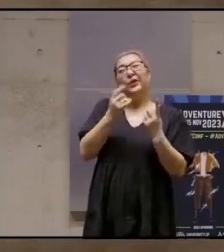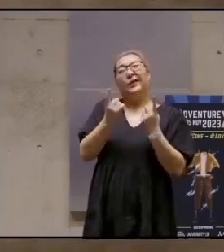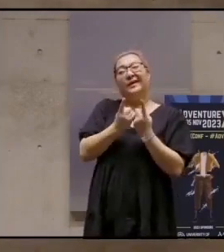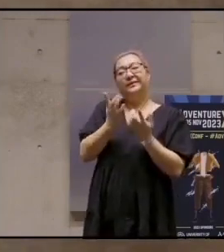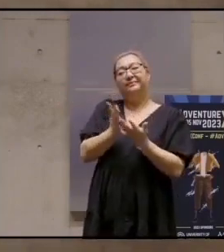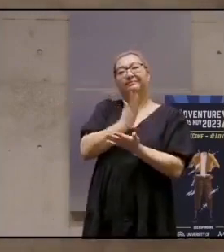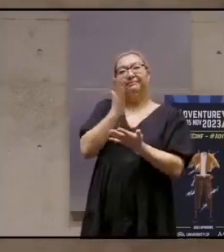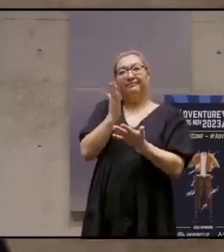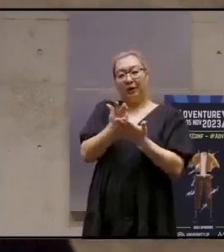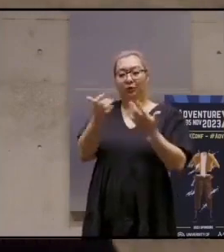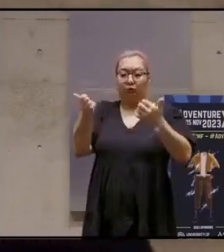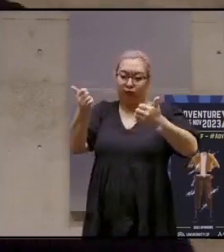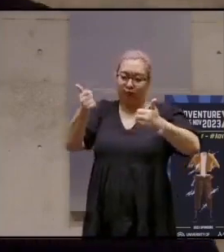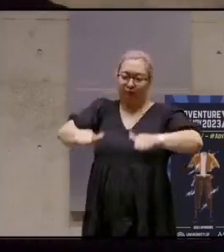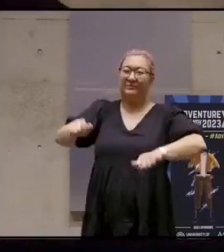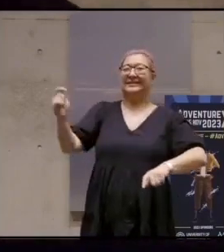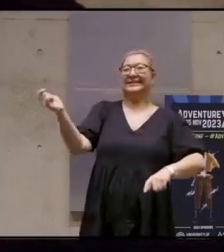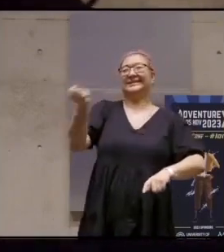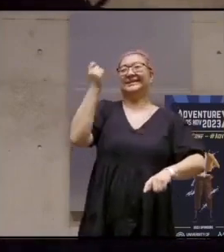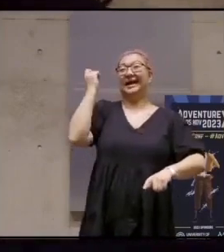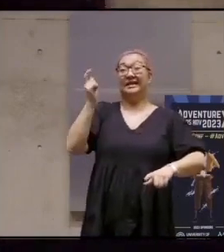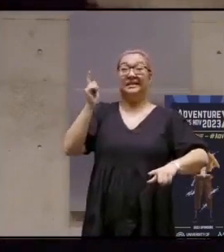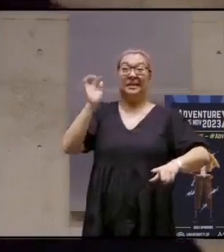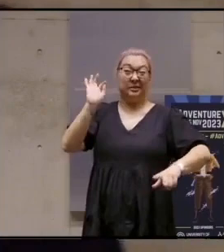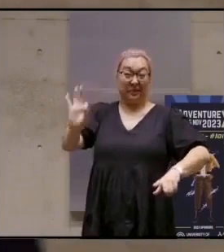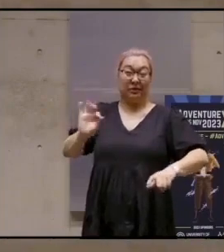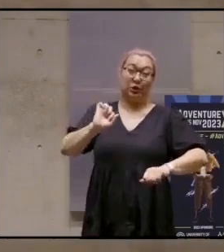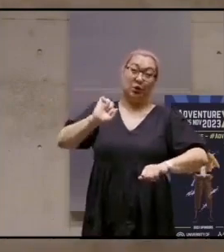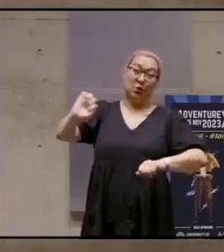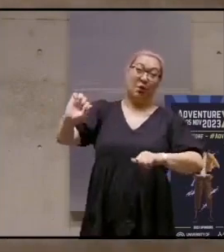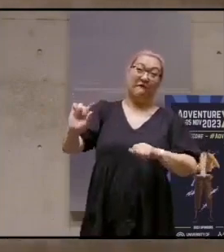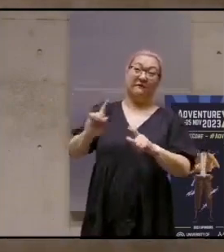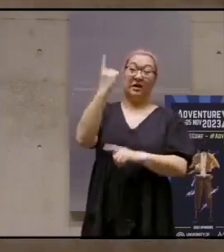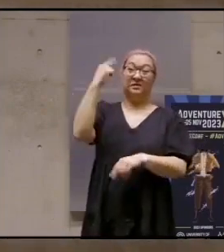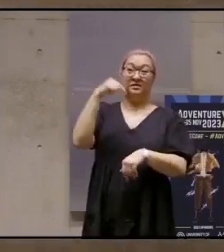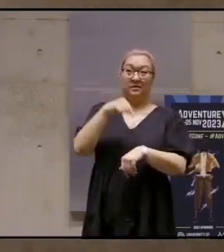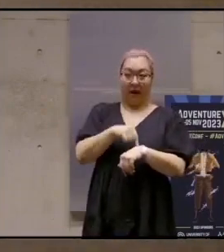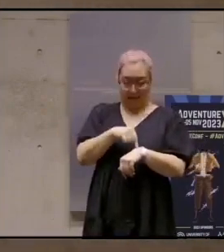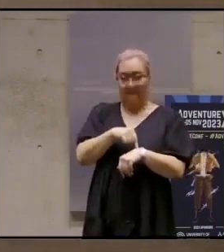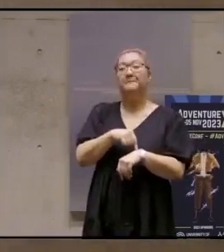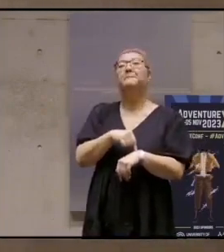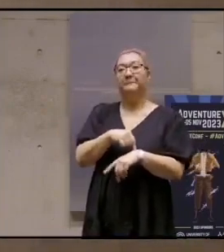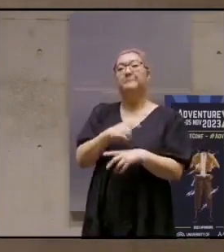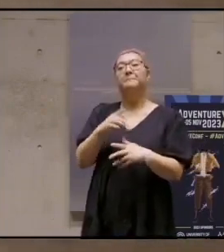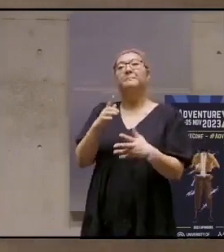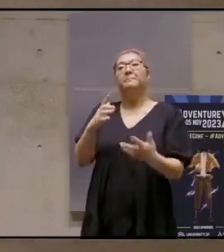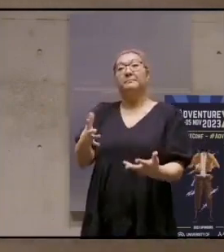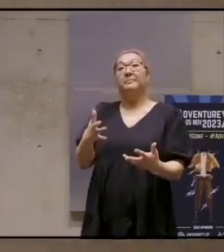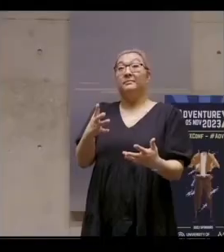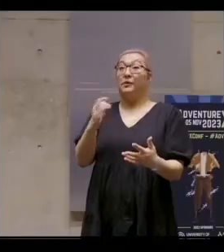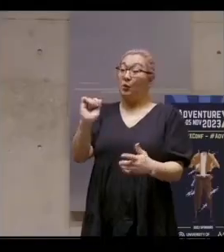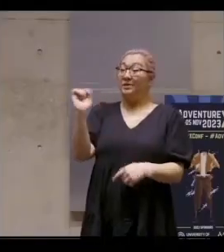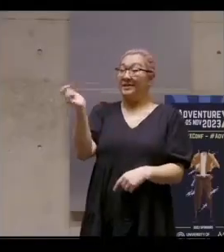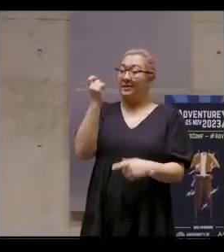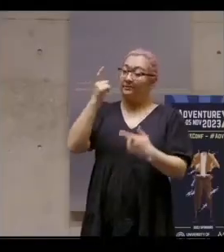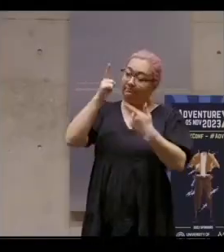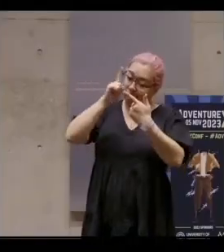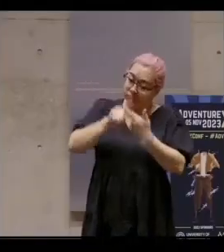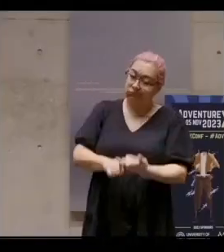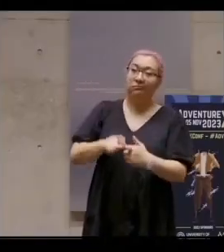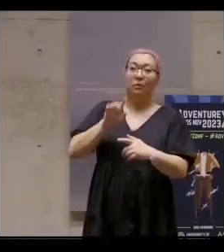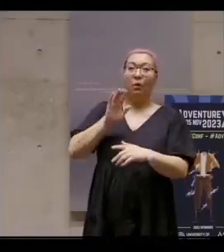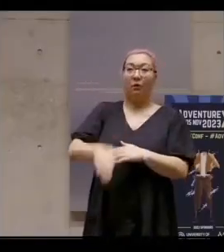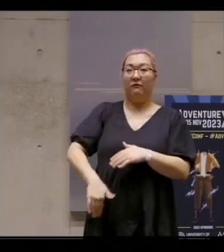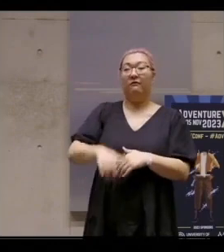Especially as a first-time director, your success is going to live or die on how well prepared you are, and we'll talk about that quite a